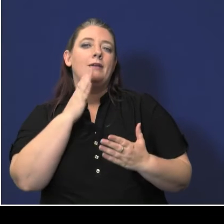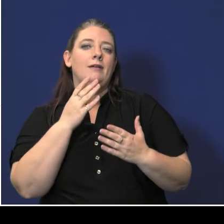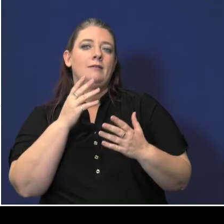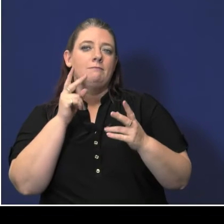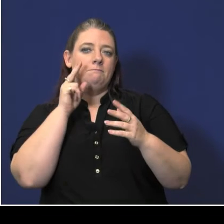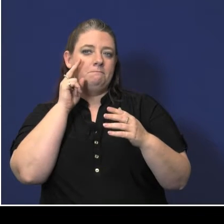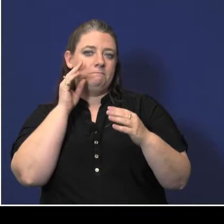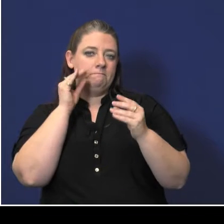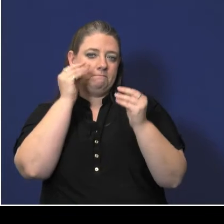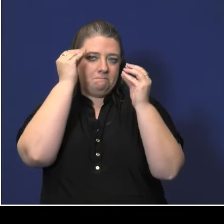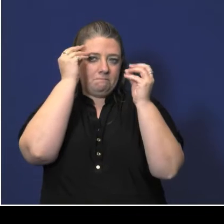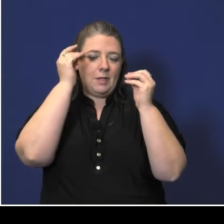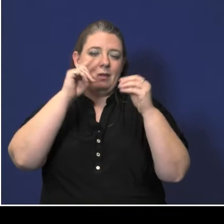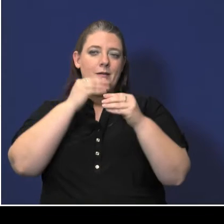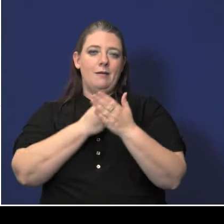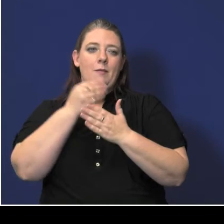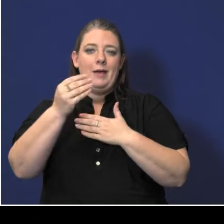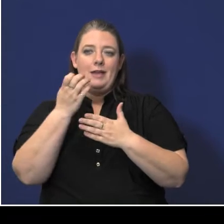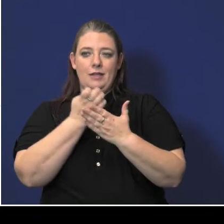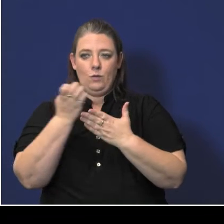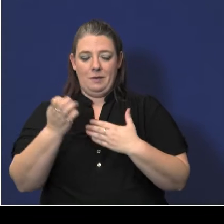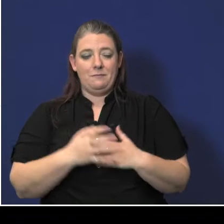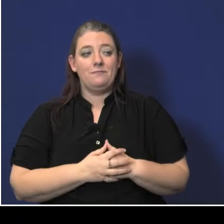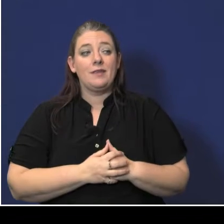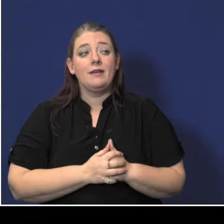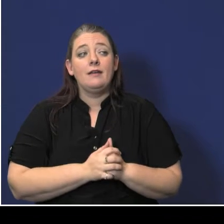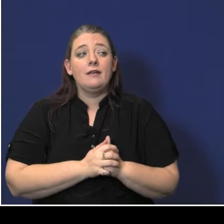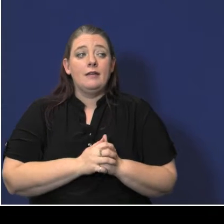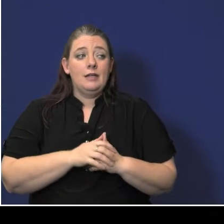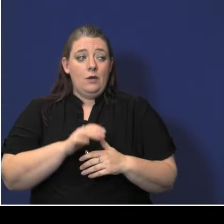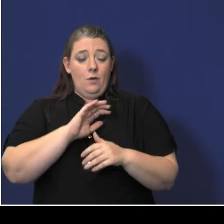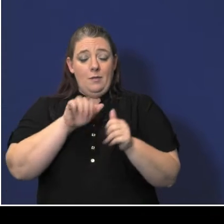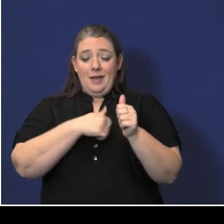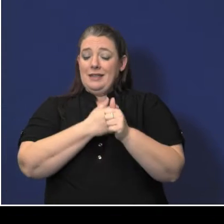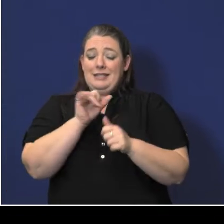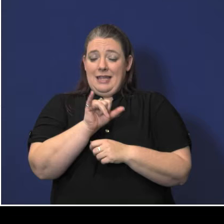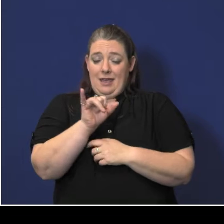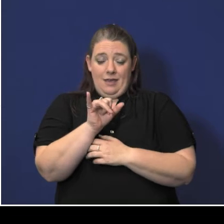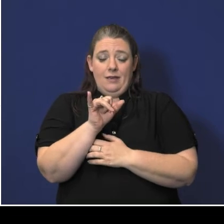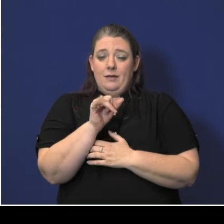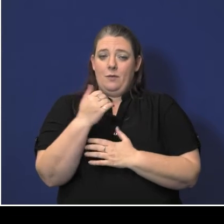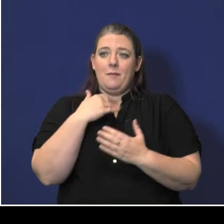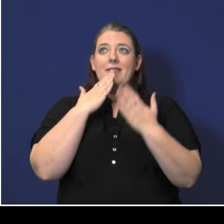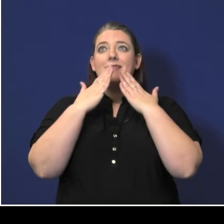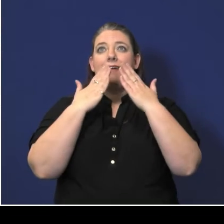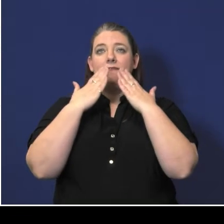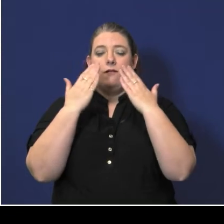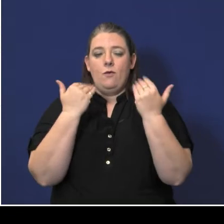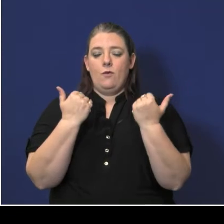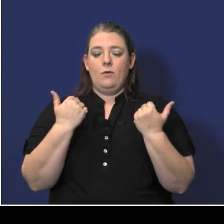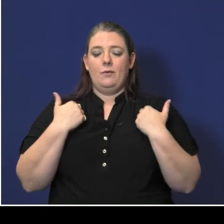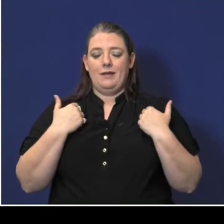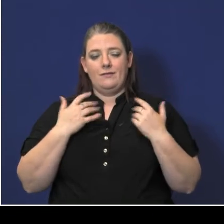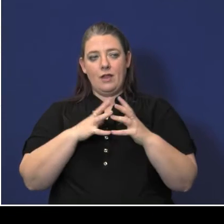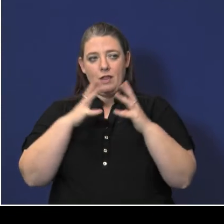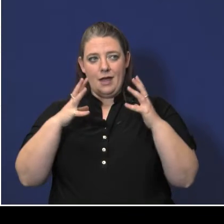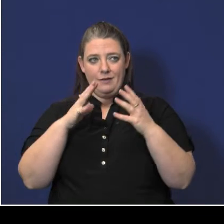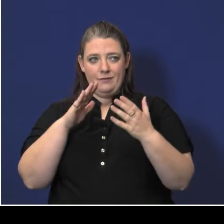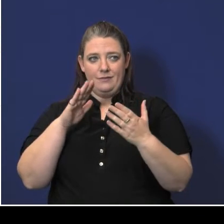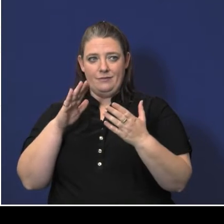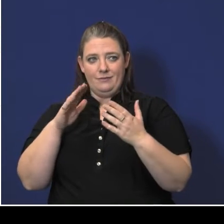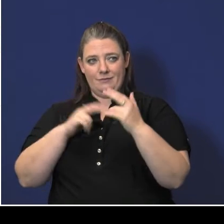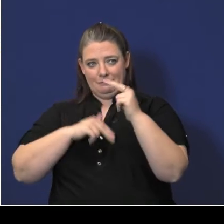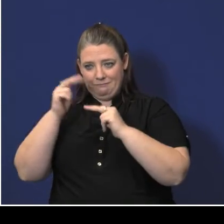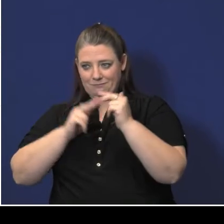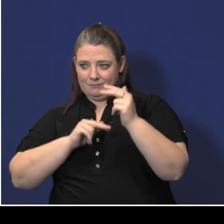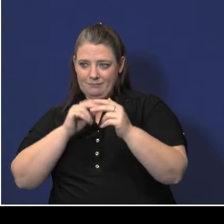idea right behind it is the same thing as that we do, and we know we've been thankful enough to do a lot of schools for you. So it's the same